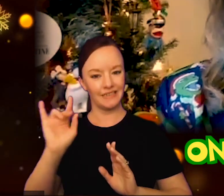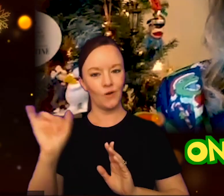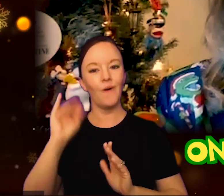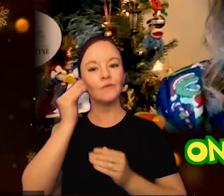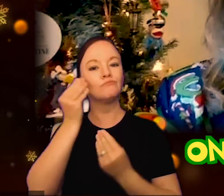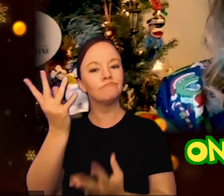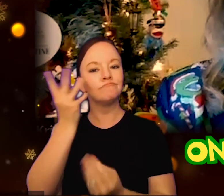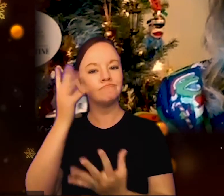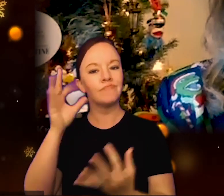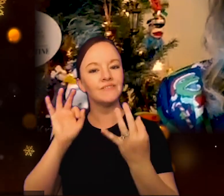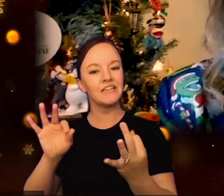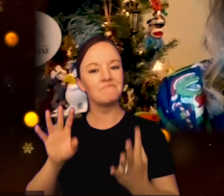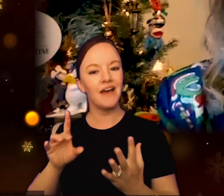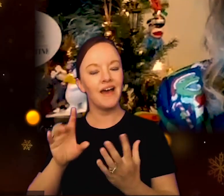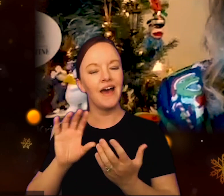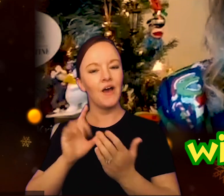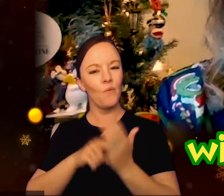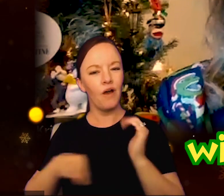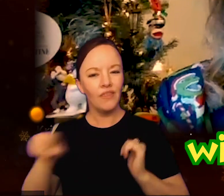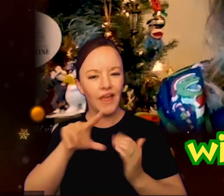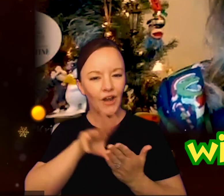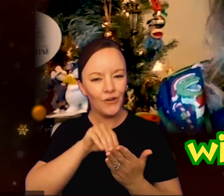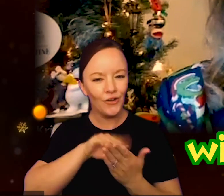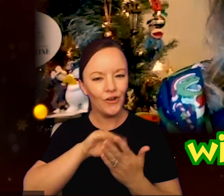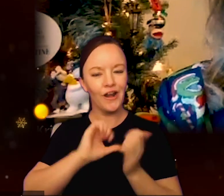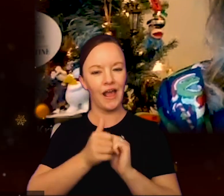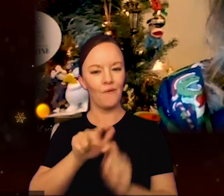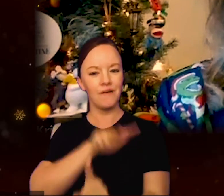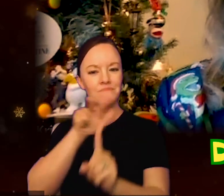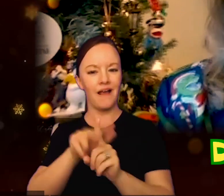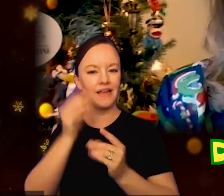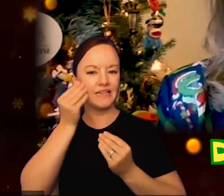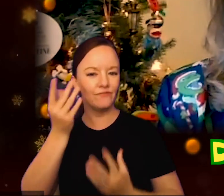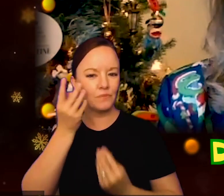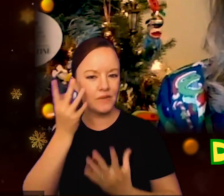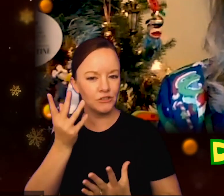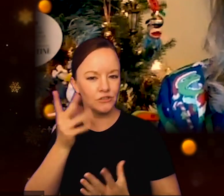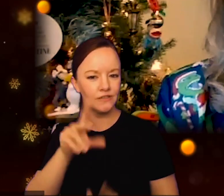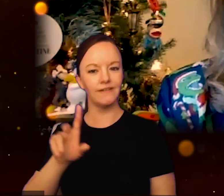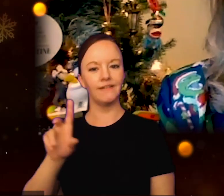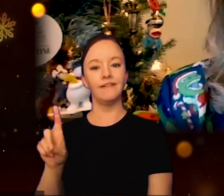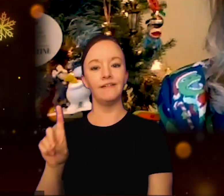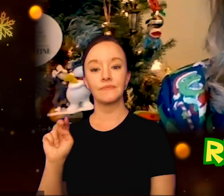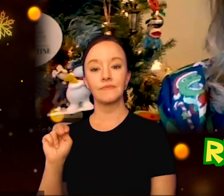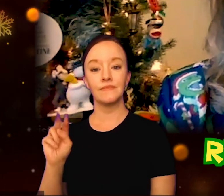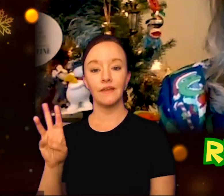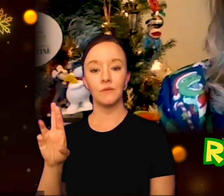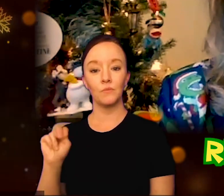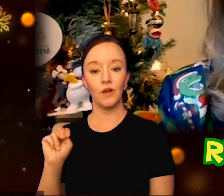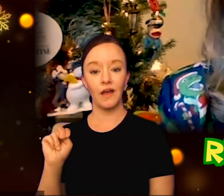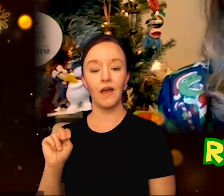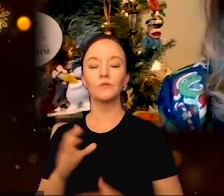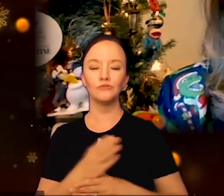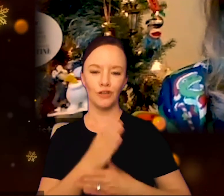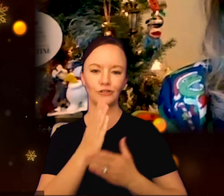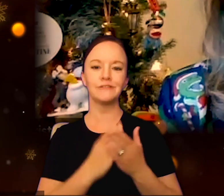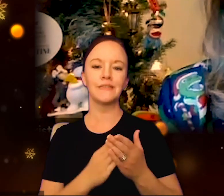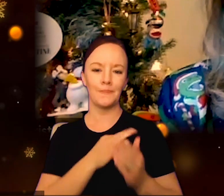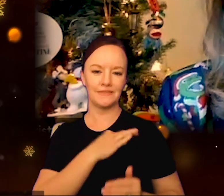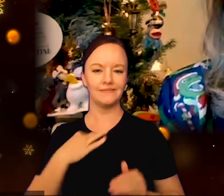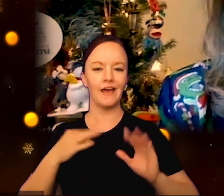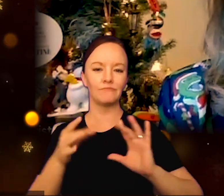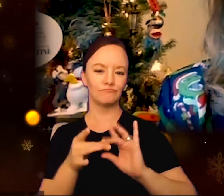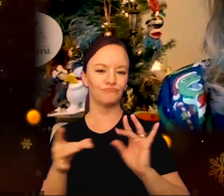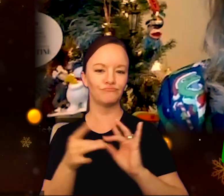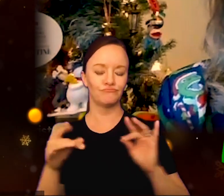feedback on what they learned and what they would do with this information. Dan Brown shared some of their responses, and they were